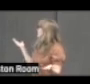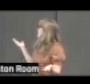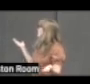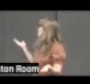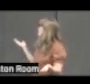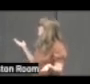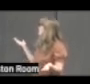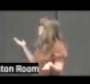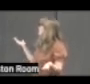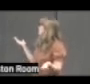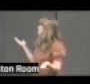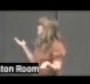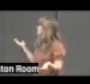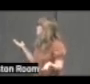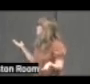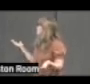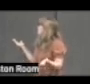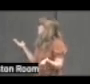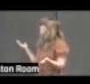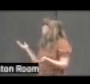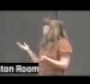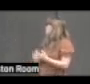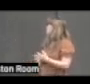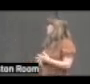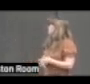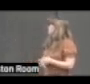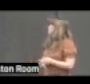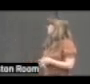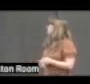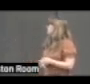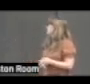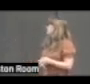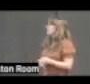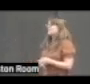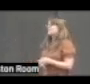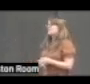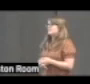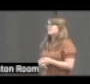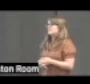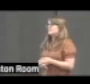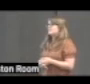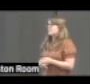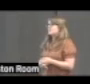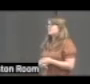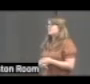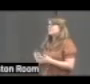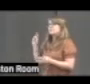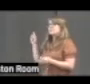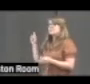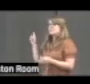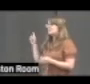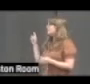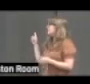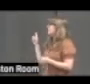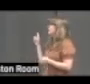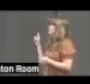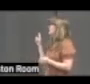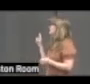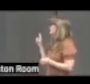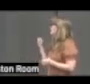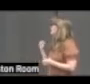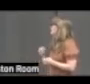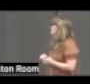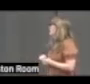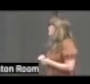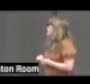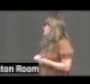for example, the pygmy rabbit population that I worked with. That is a little population, the Columbia Basin pygmy rabbit